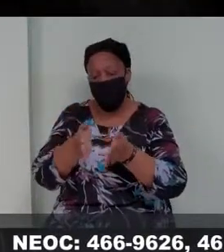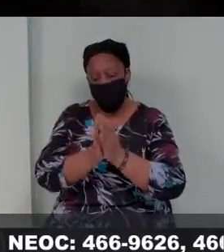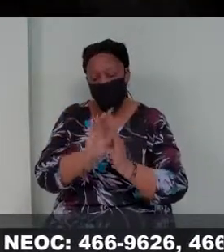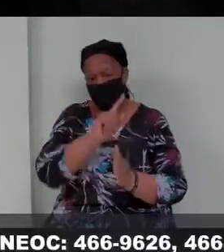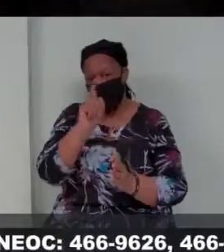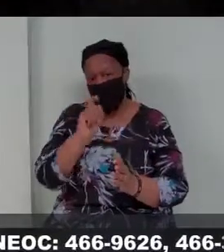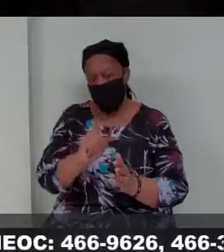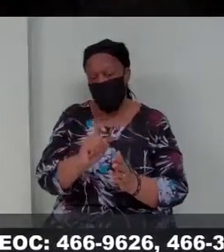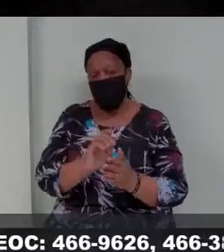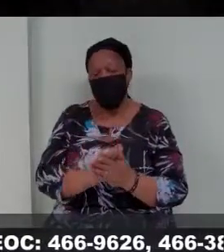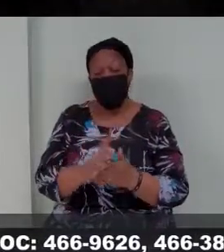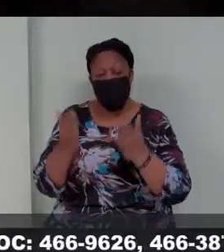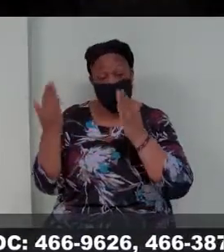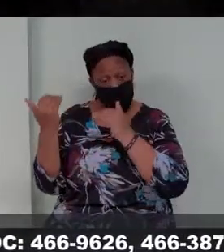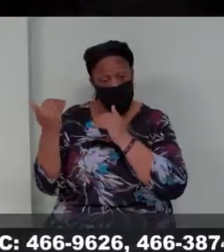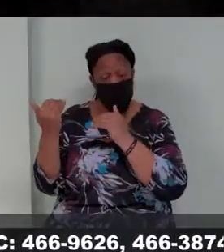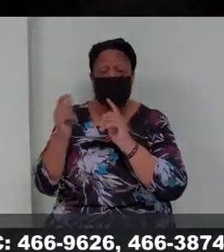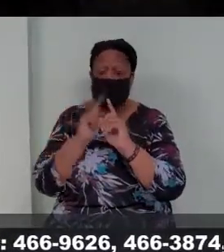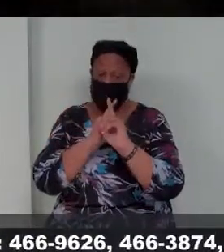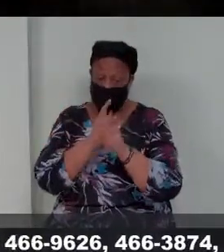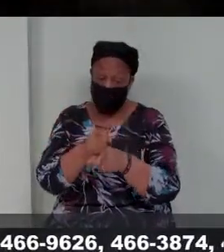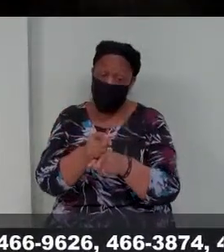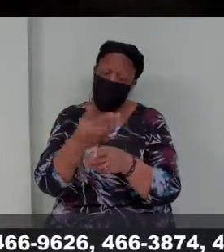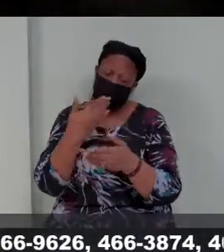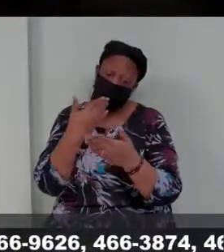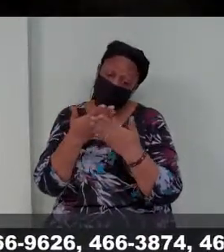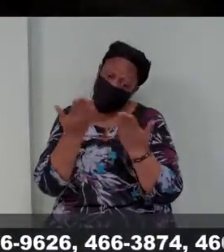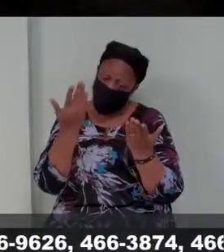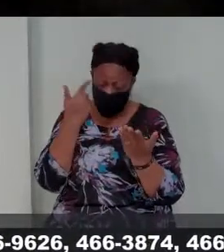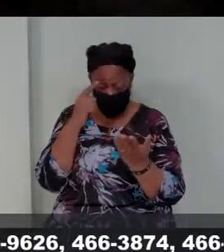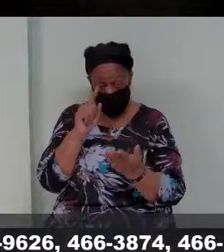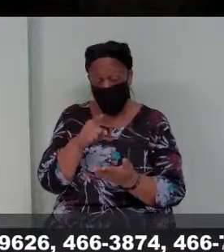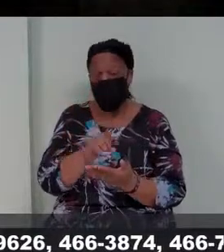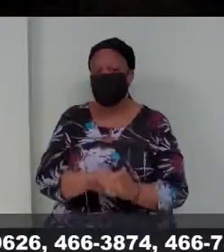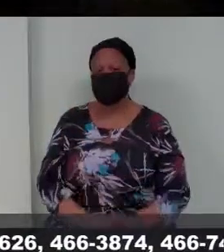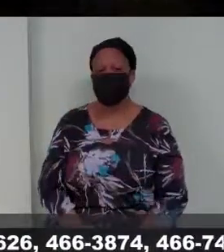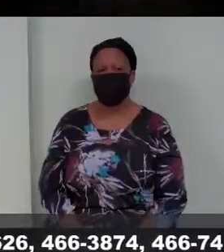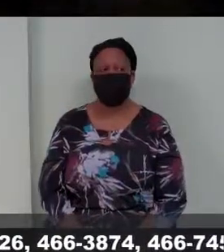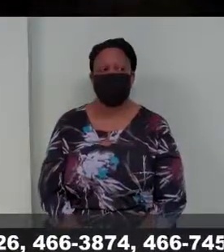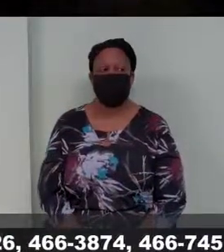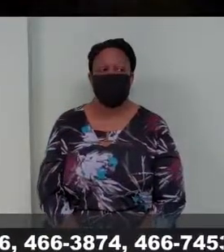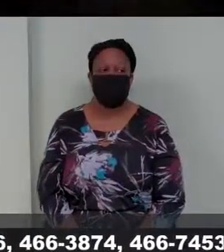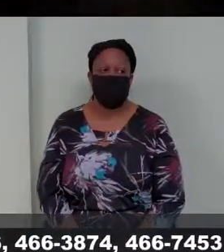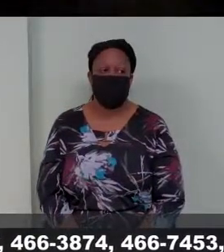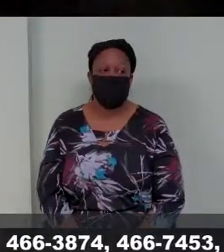that they were answered to your satisfaction.